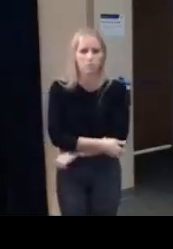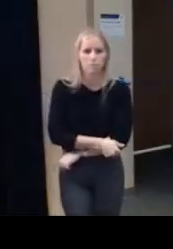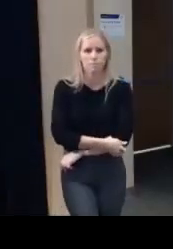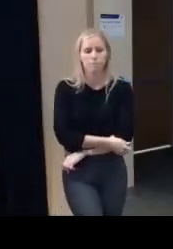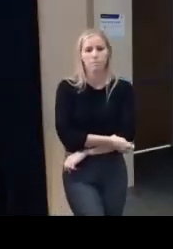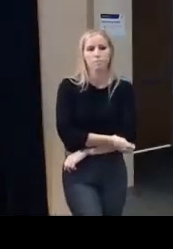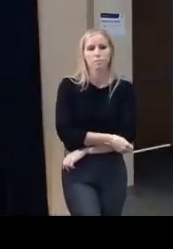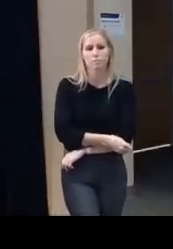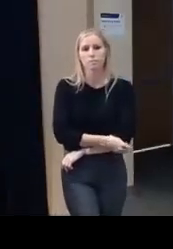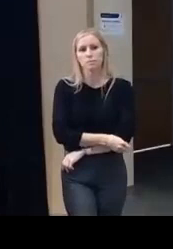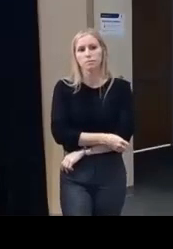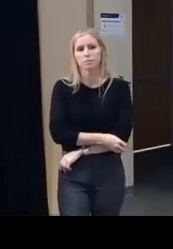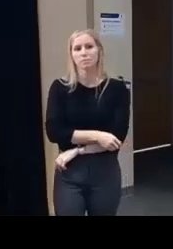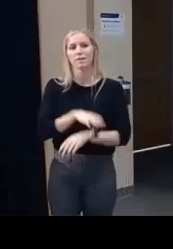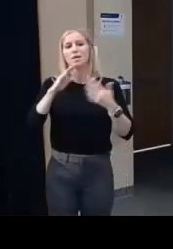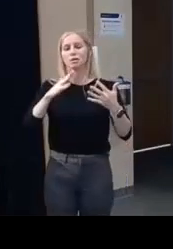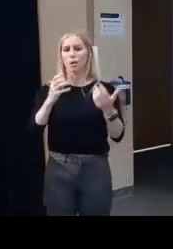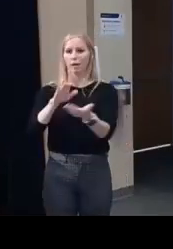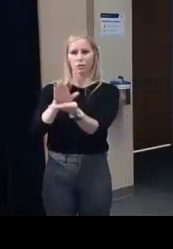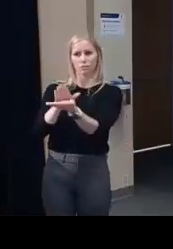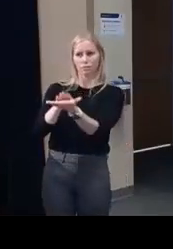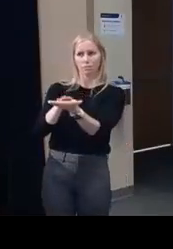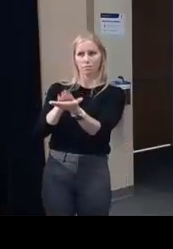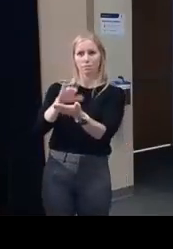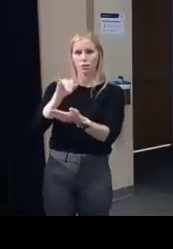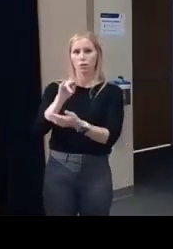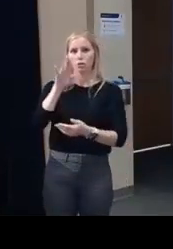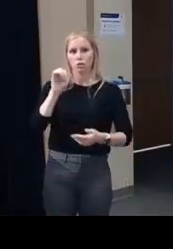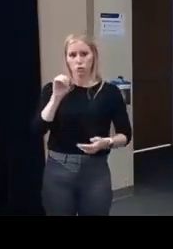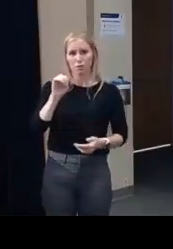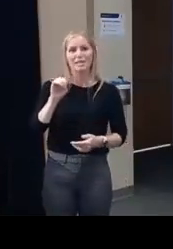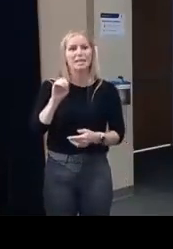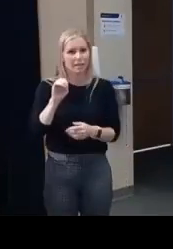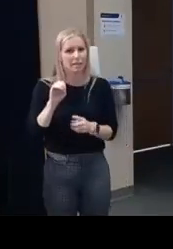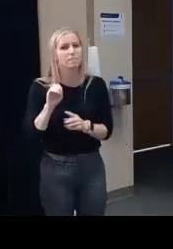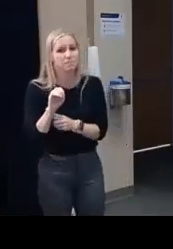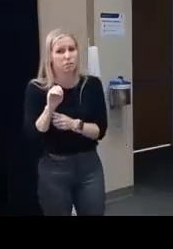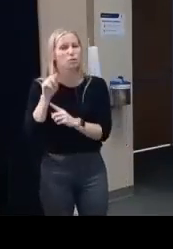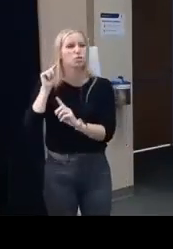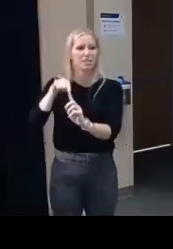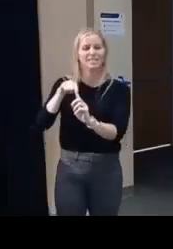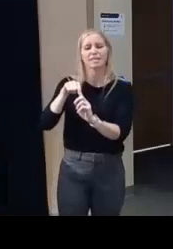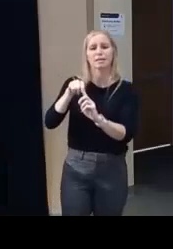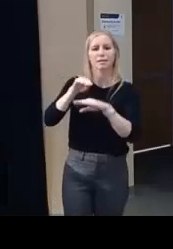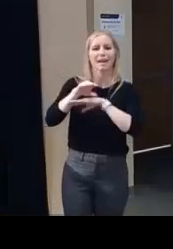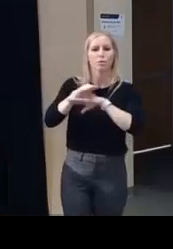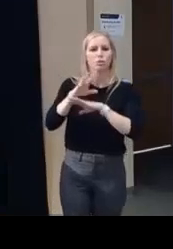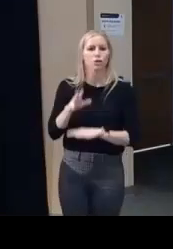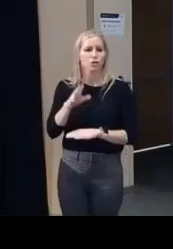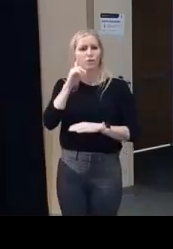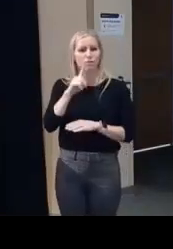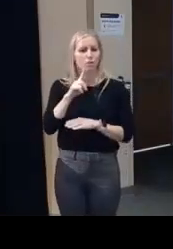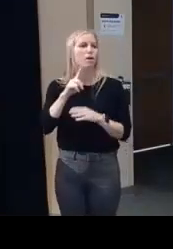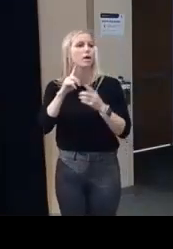First, I want to give another shout out to Julie Achtel, who is the Director of Counselor Education for KSACS and for